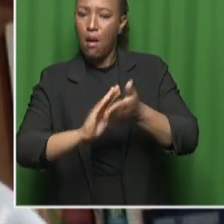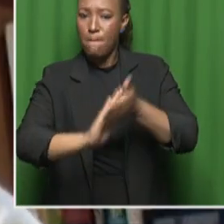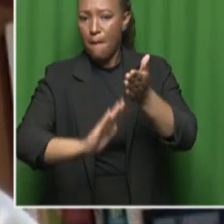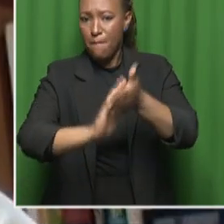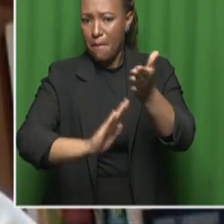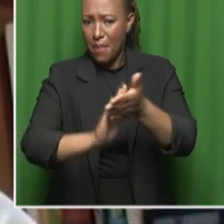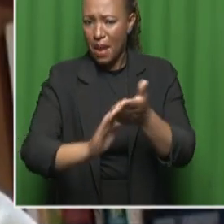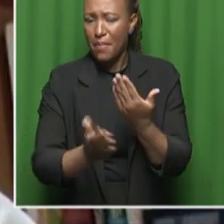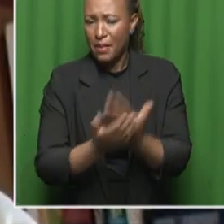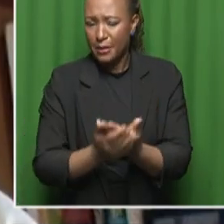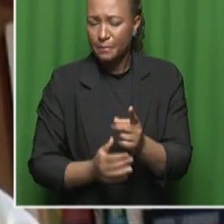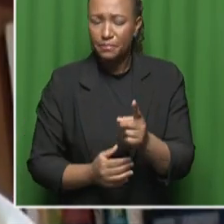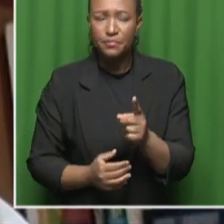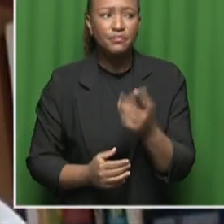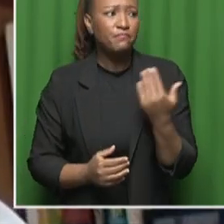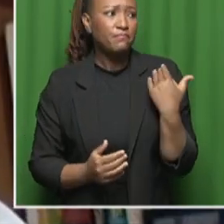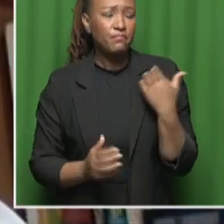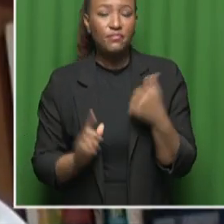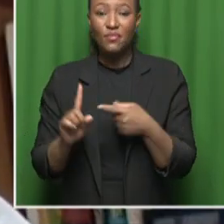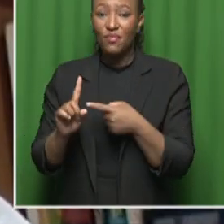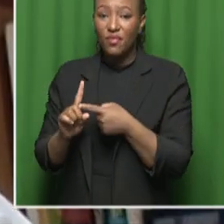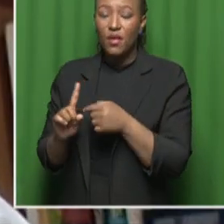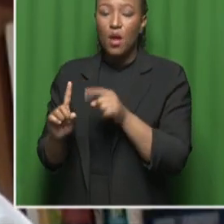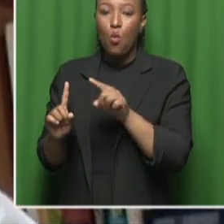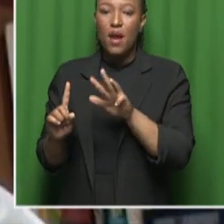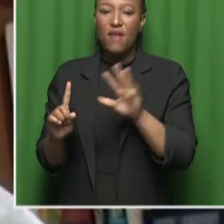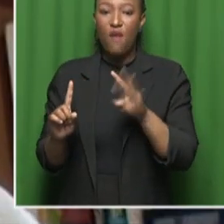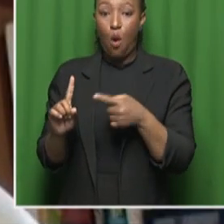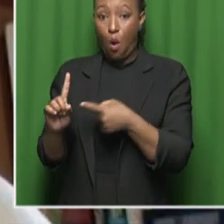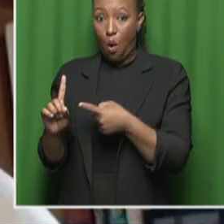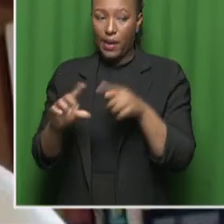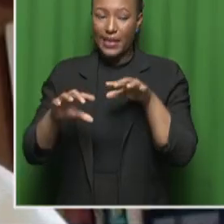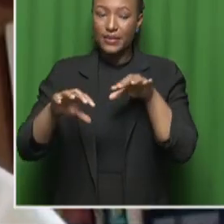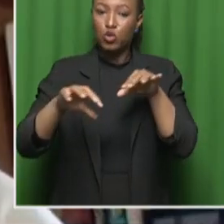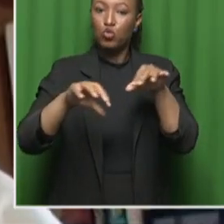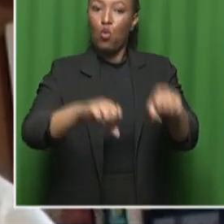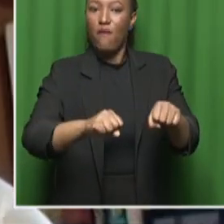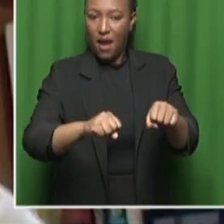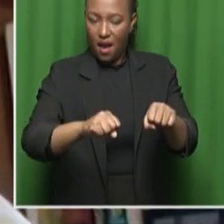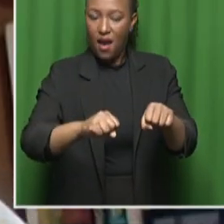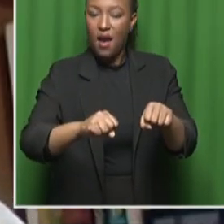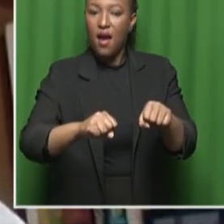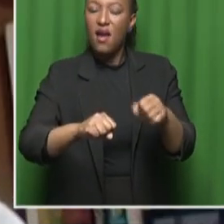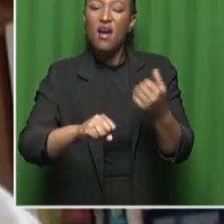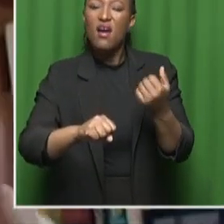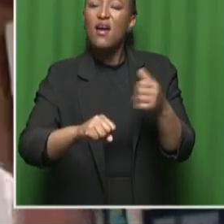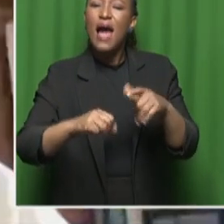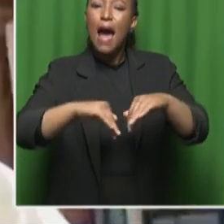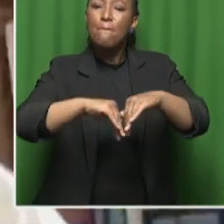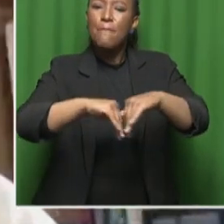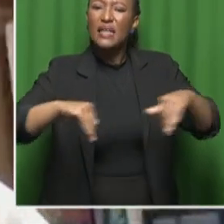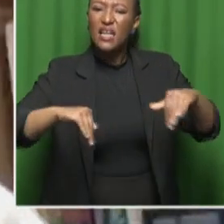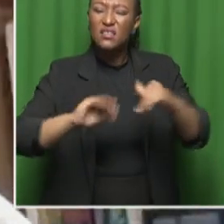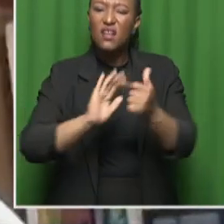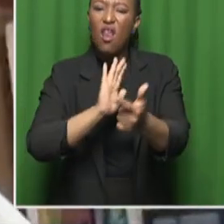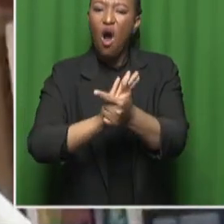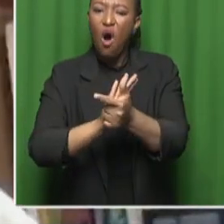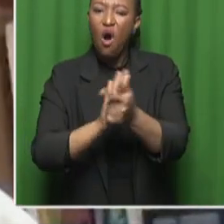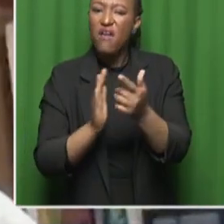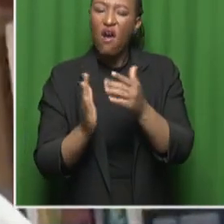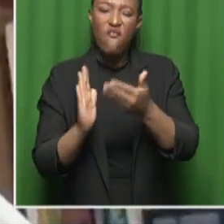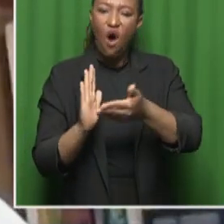out, when we took over in 1994, he had to remove all apartheid laws and put